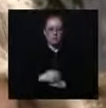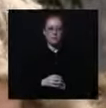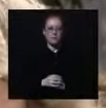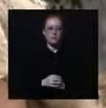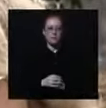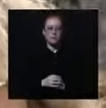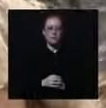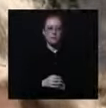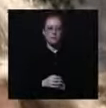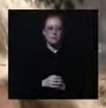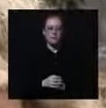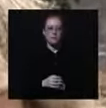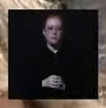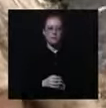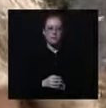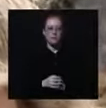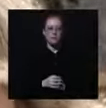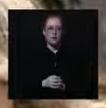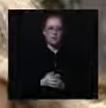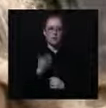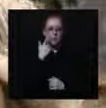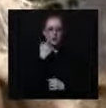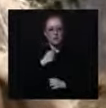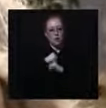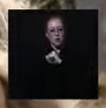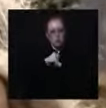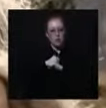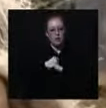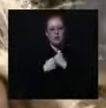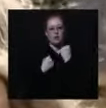for the protective advocacy